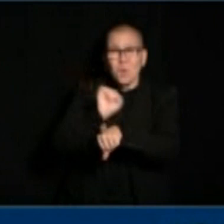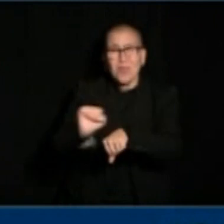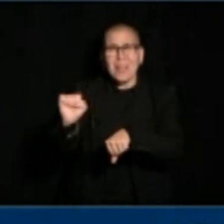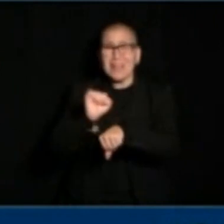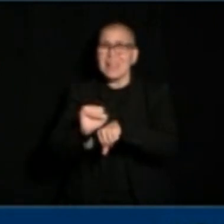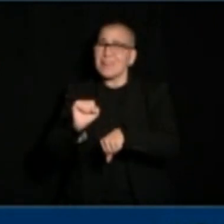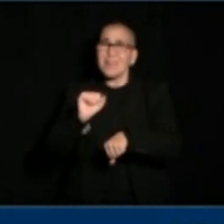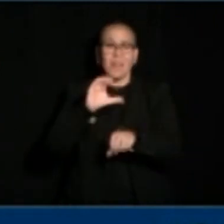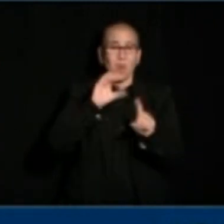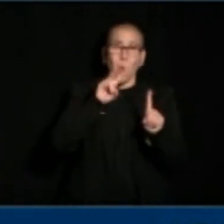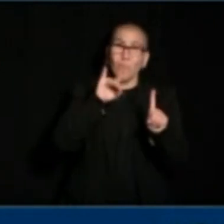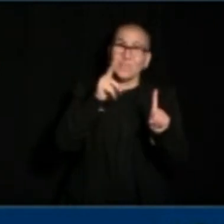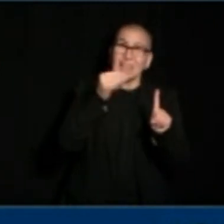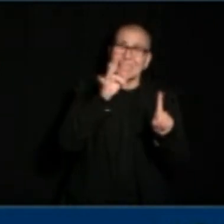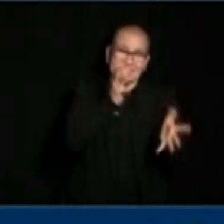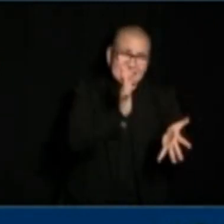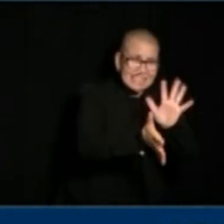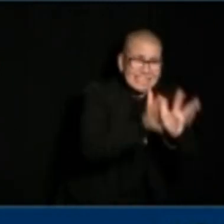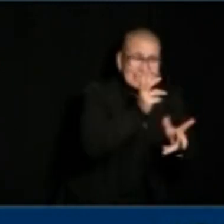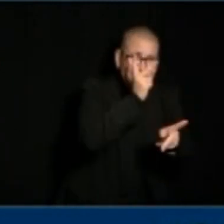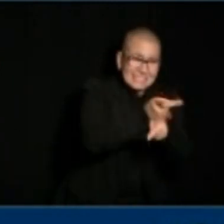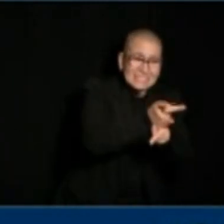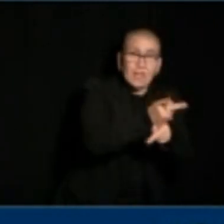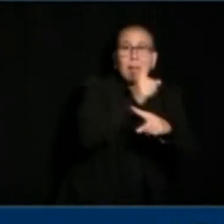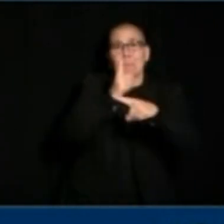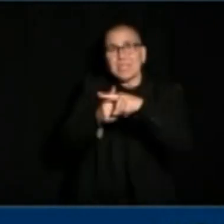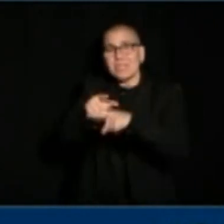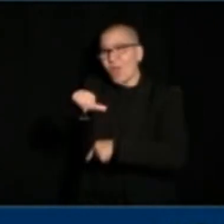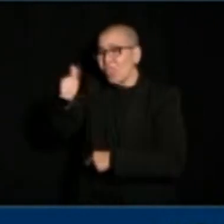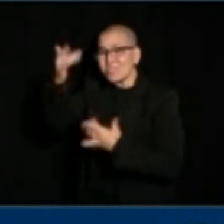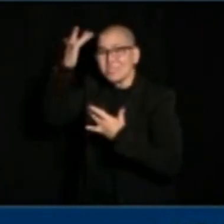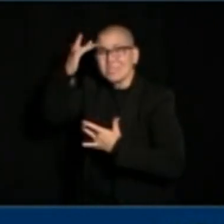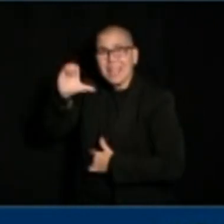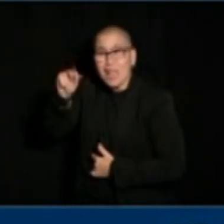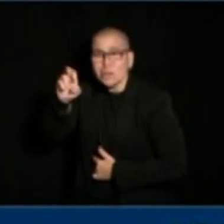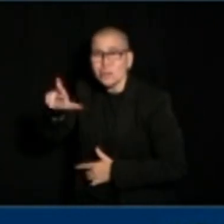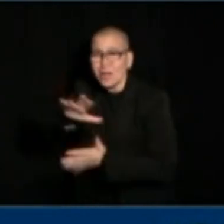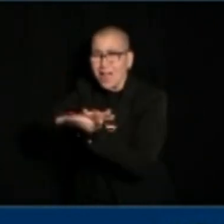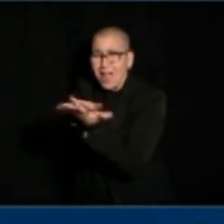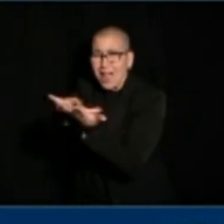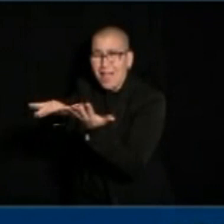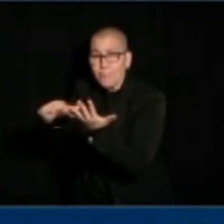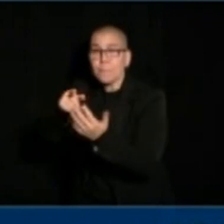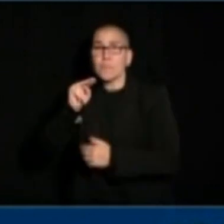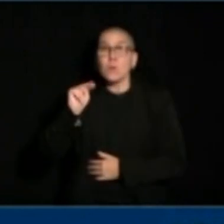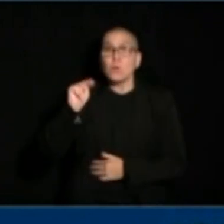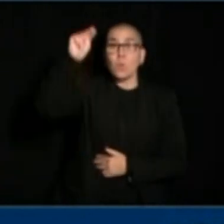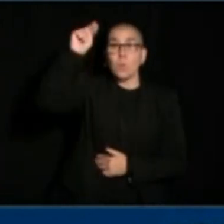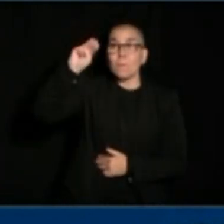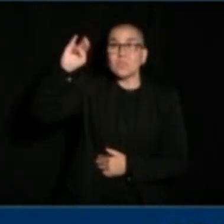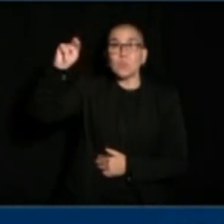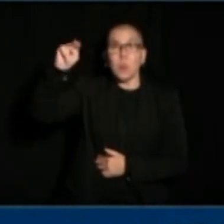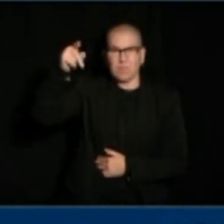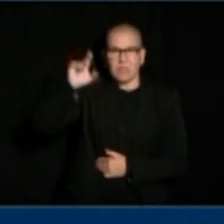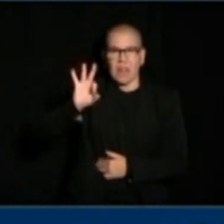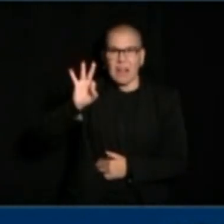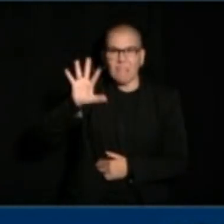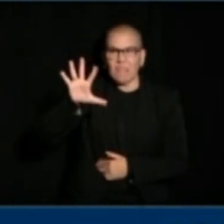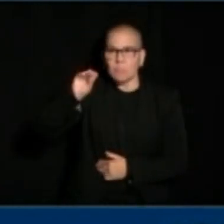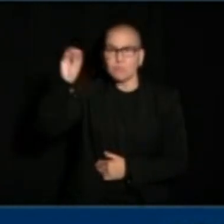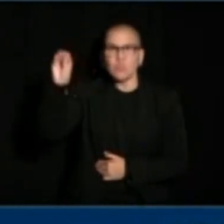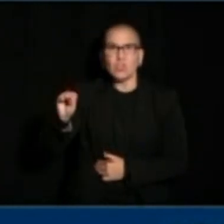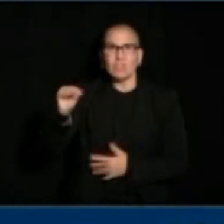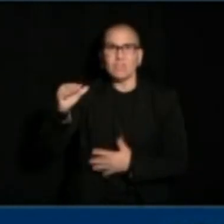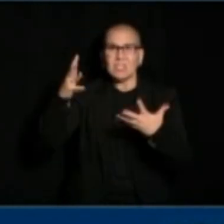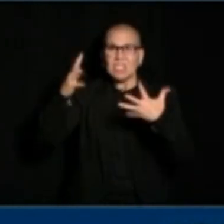Minnesota, 95 beds in use. Normally, those are beds for folks who might have had a broken arm, they might